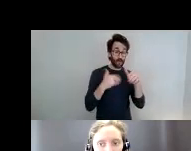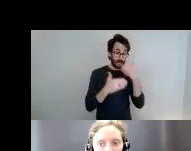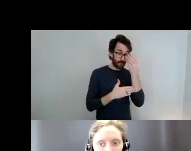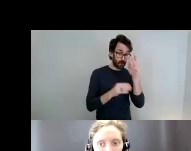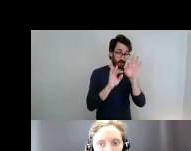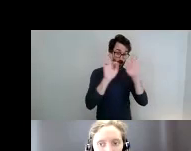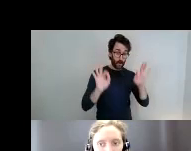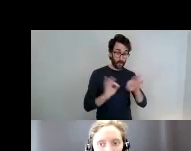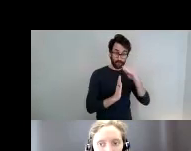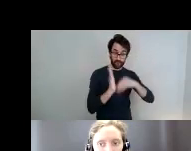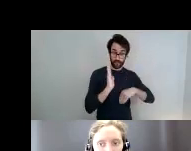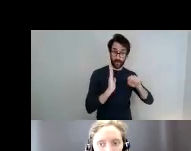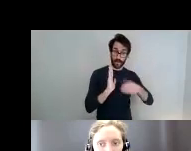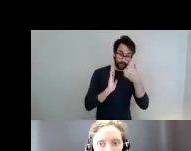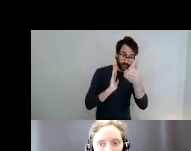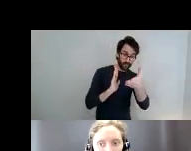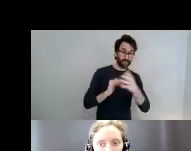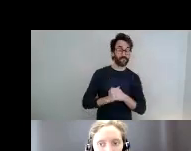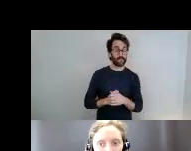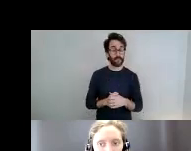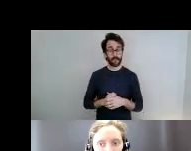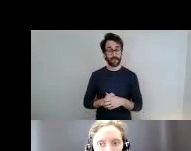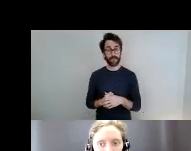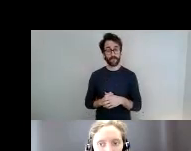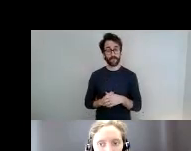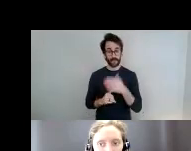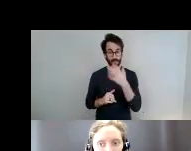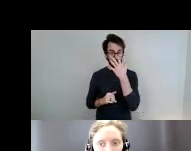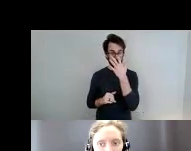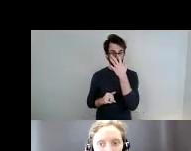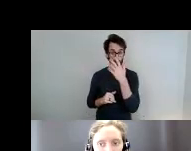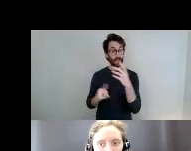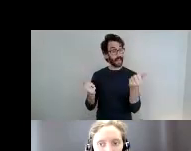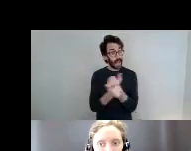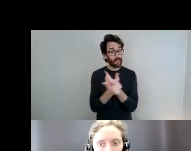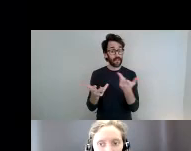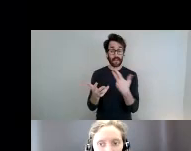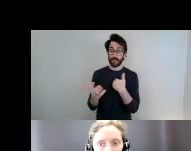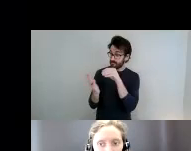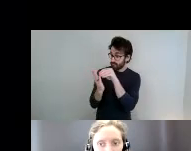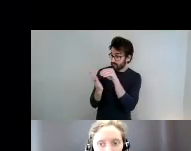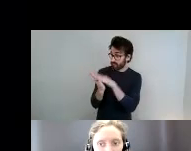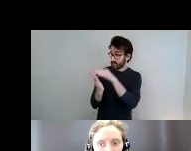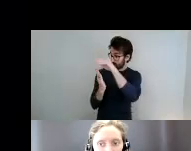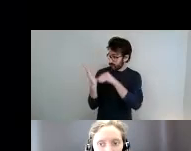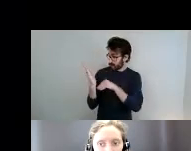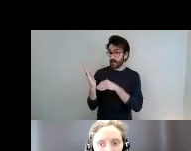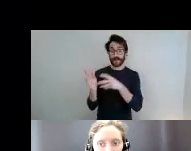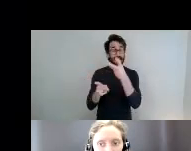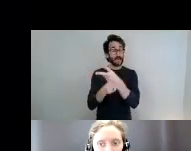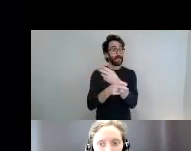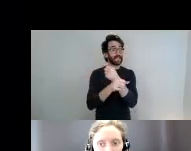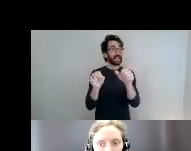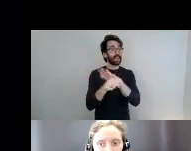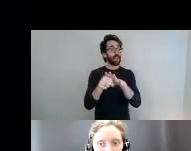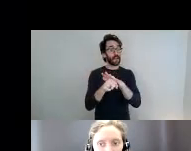that information was all documented, right? So you document everything, you put it in a safe spot, and you just tell that person you trust where